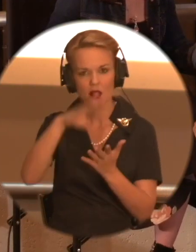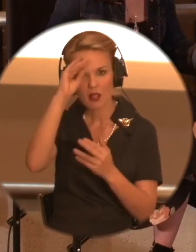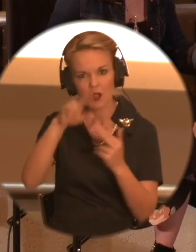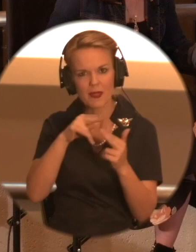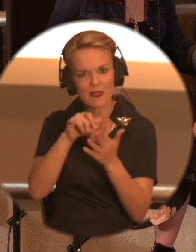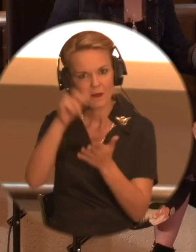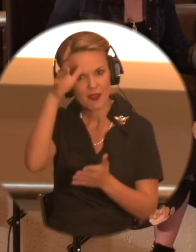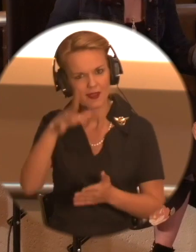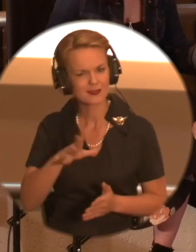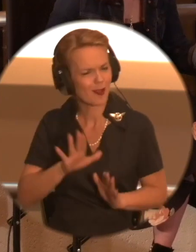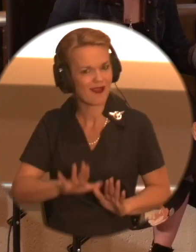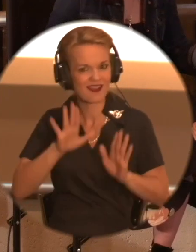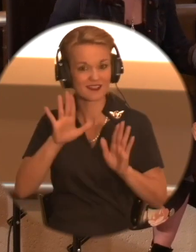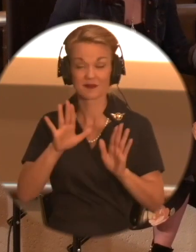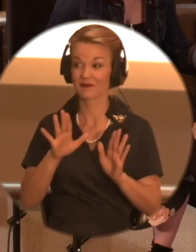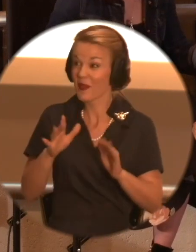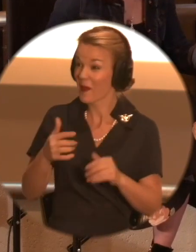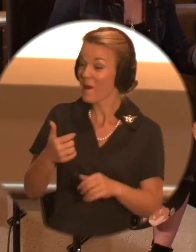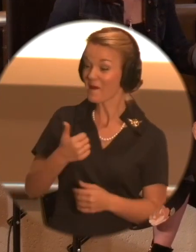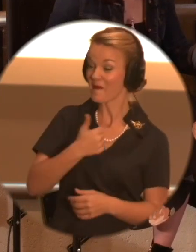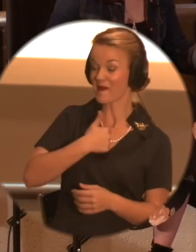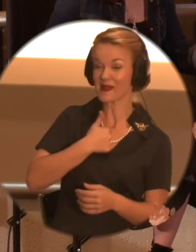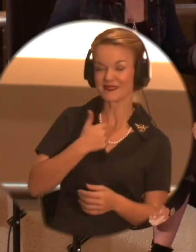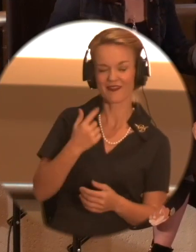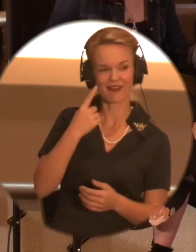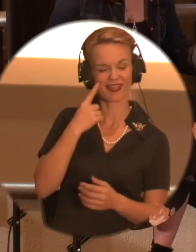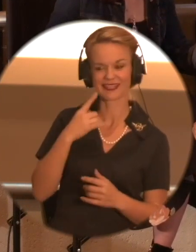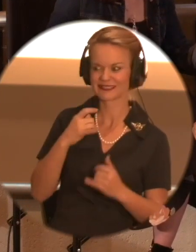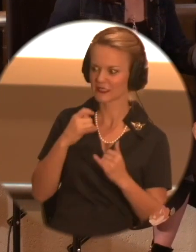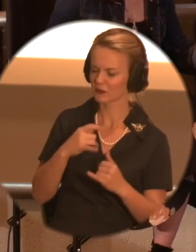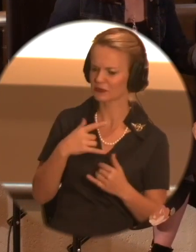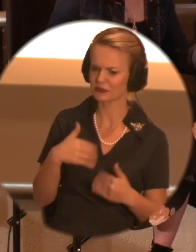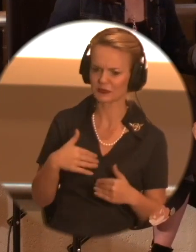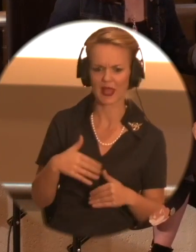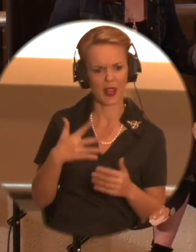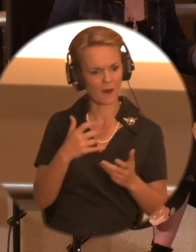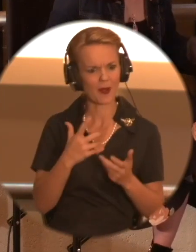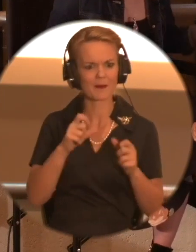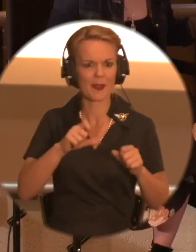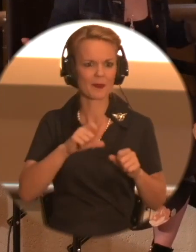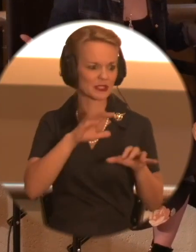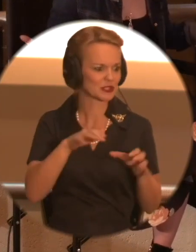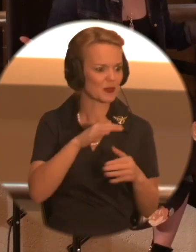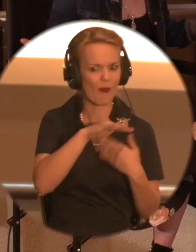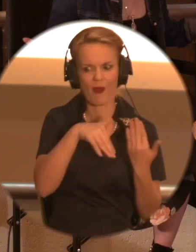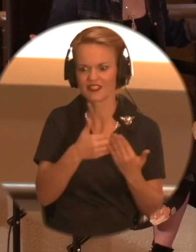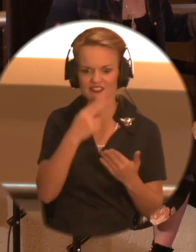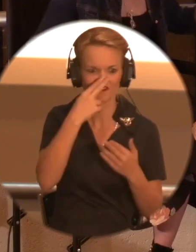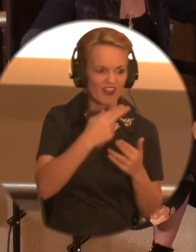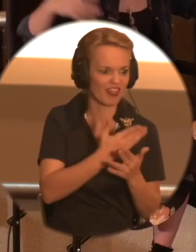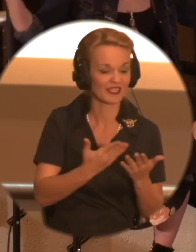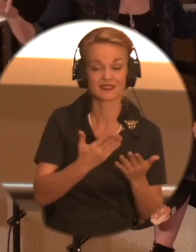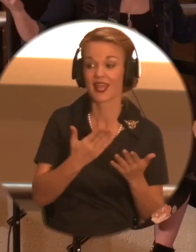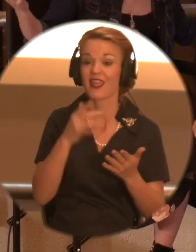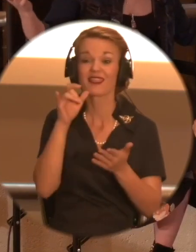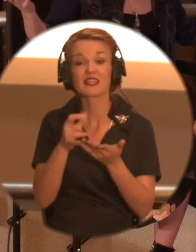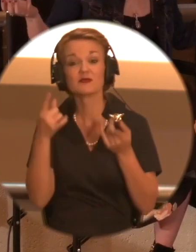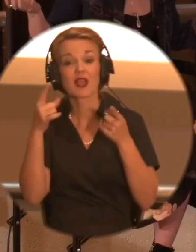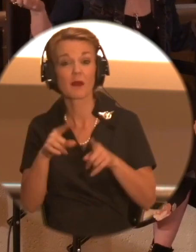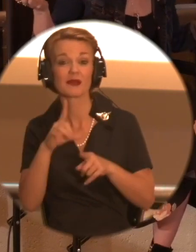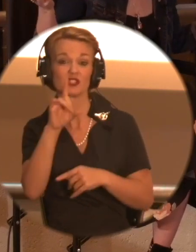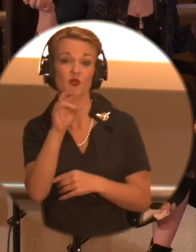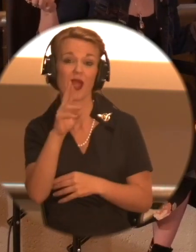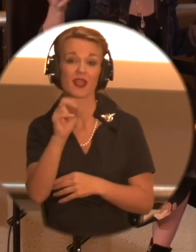a theater kid myself, there's definitely something that appeals to that. It's like, I want to be able to do all this fun stuff. Which is kind of what DragonCon is. We've just created a